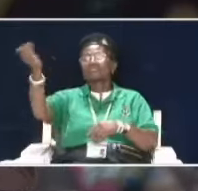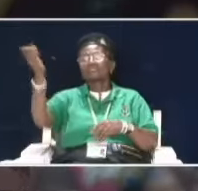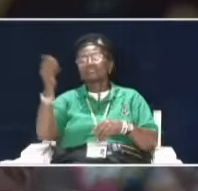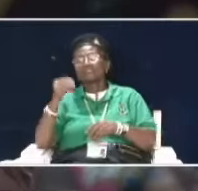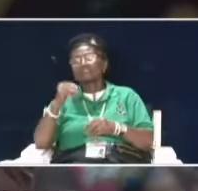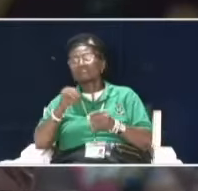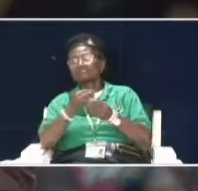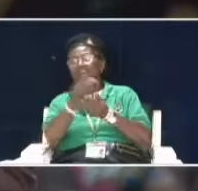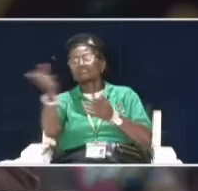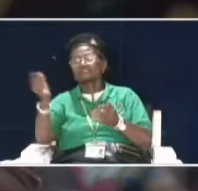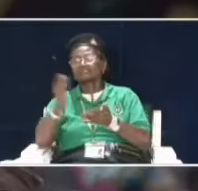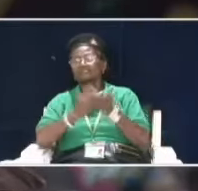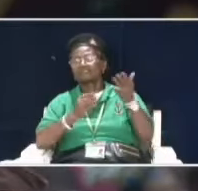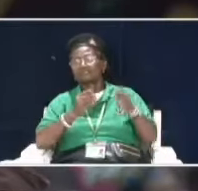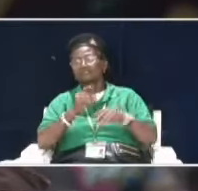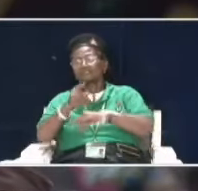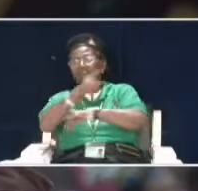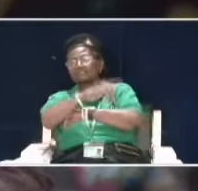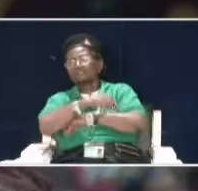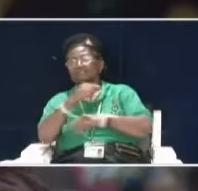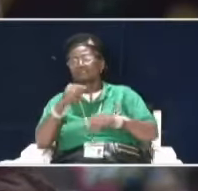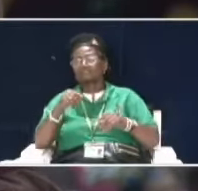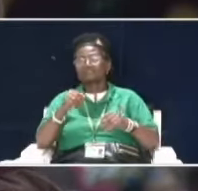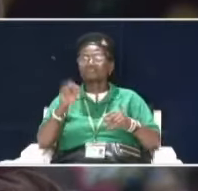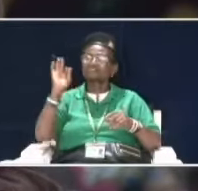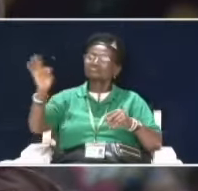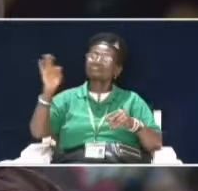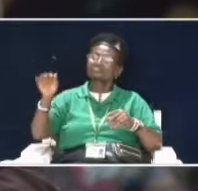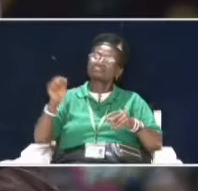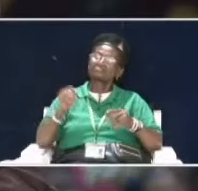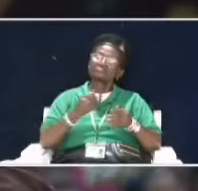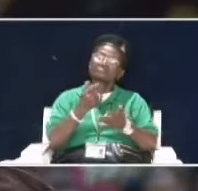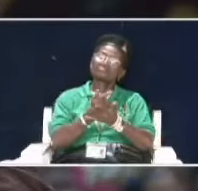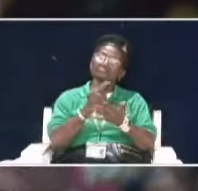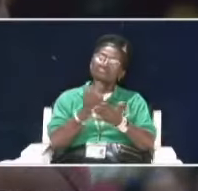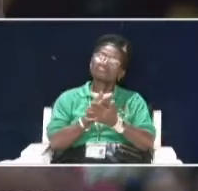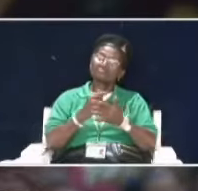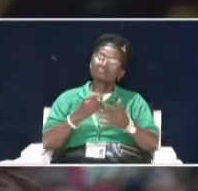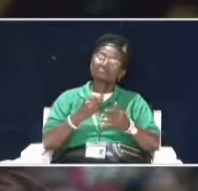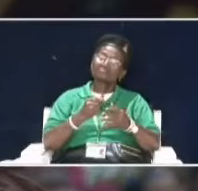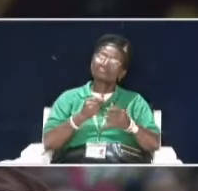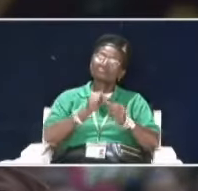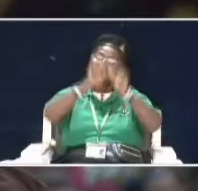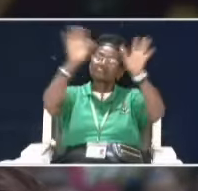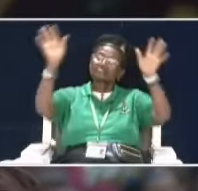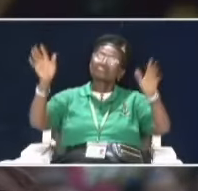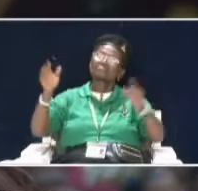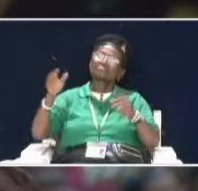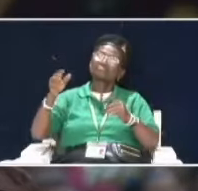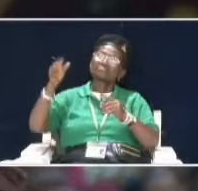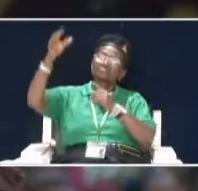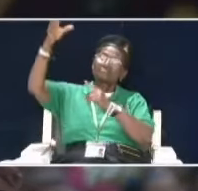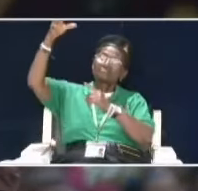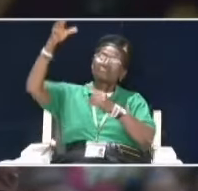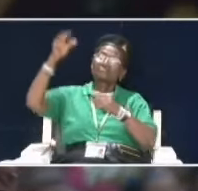spent some days preaching the gospel, shining the light.